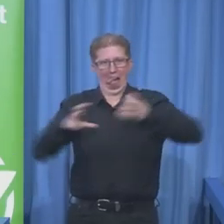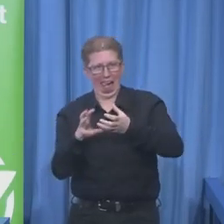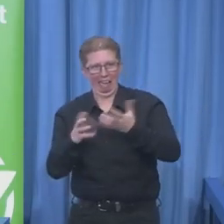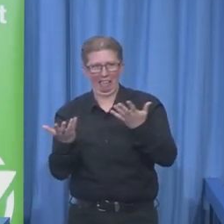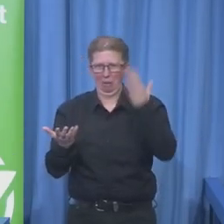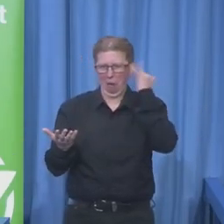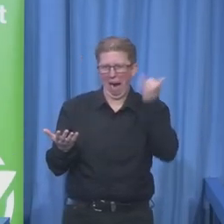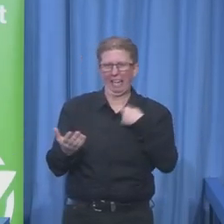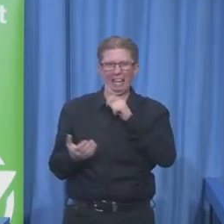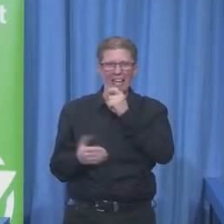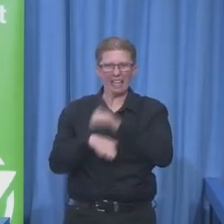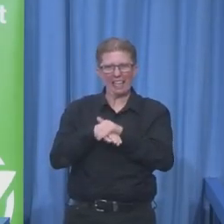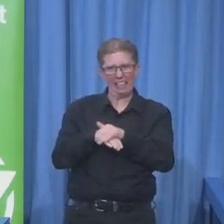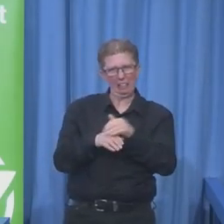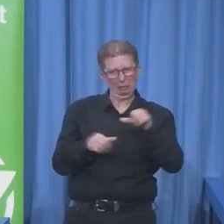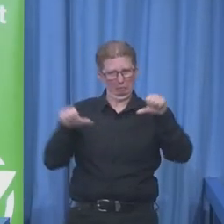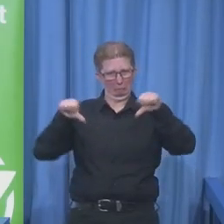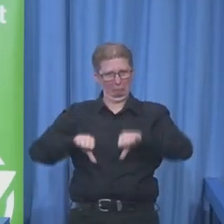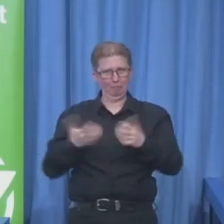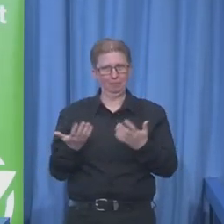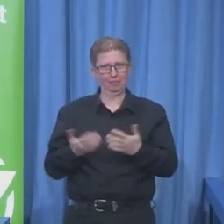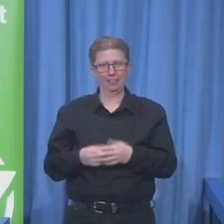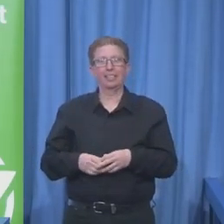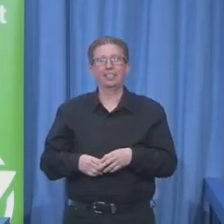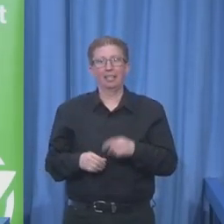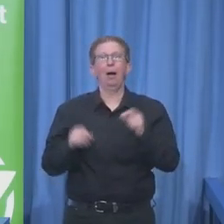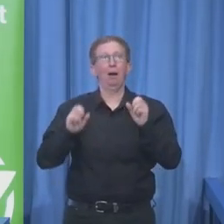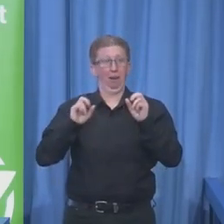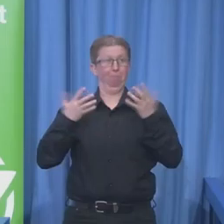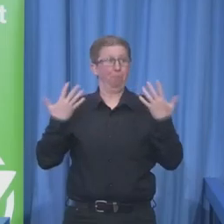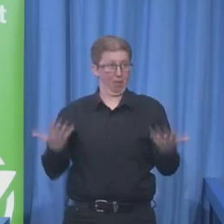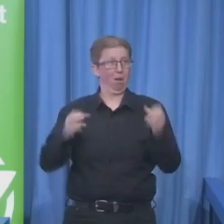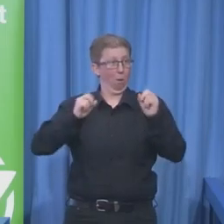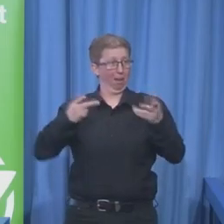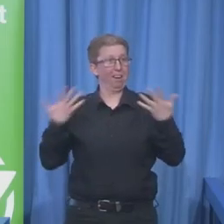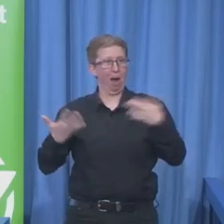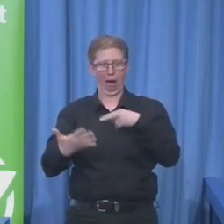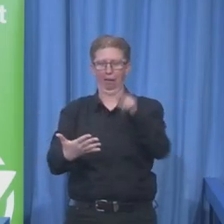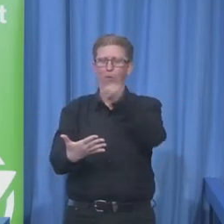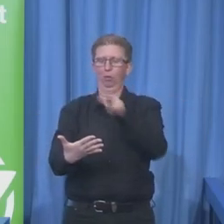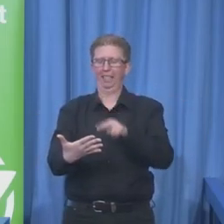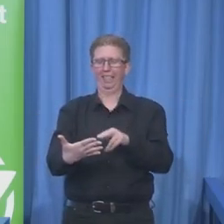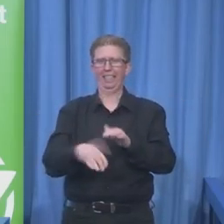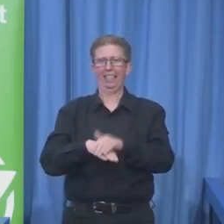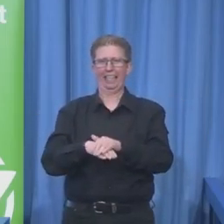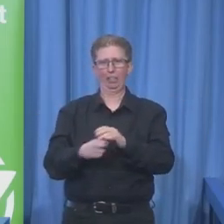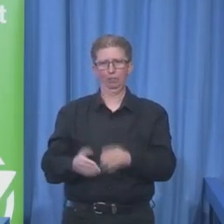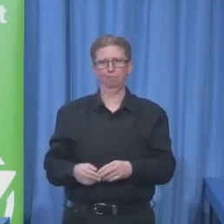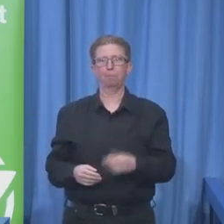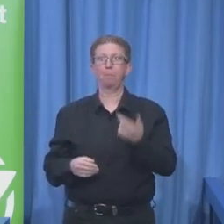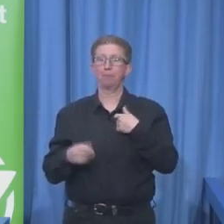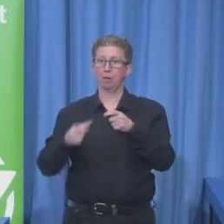And I read my text. Okay, my company offers social